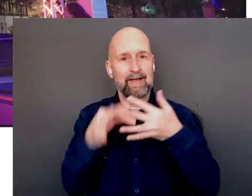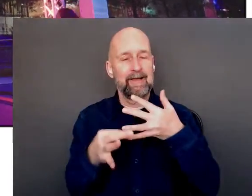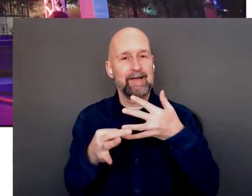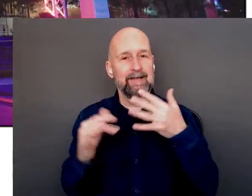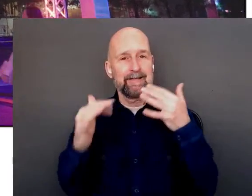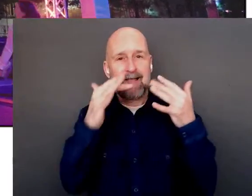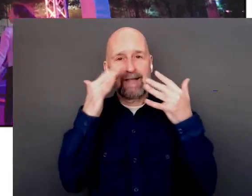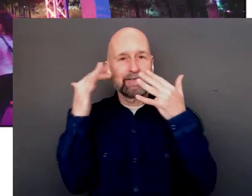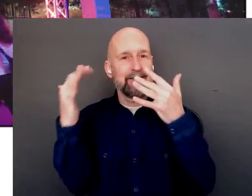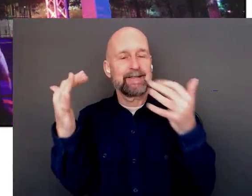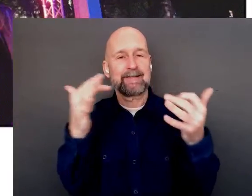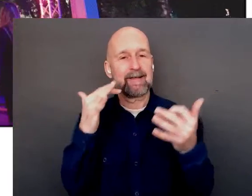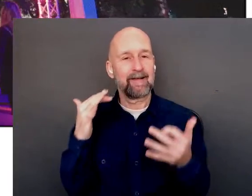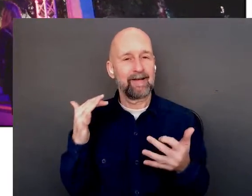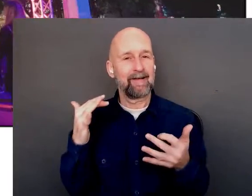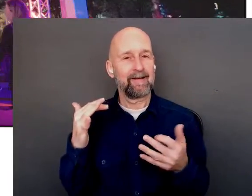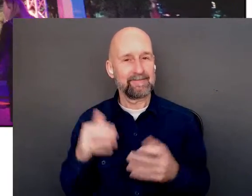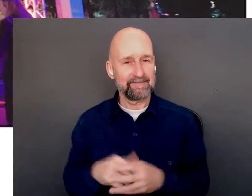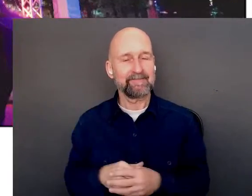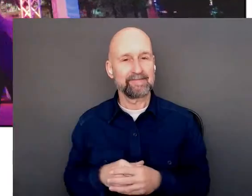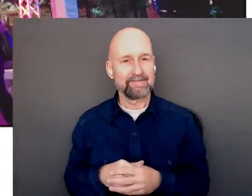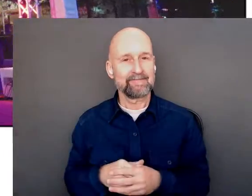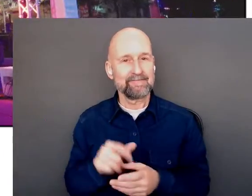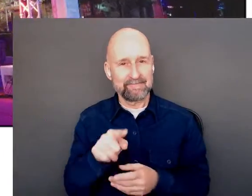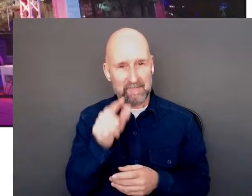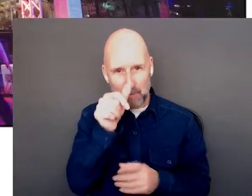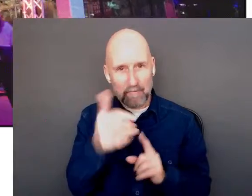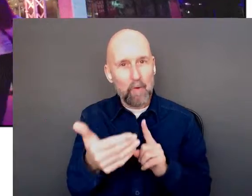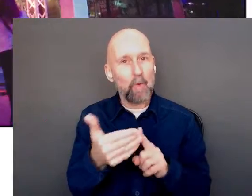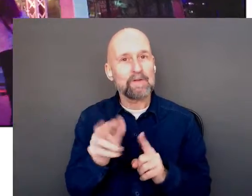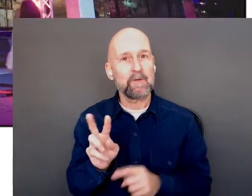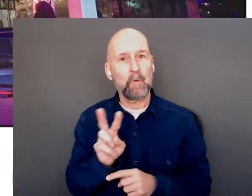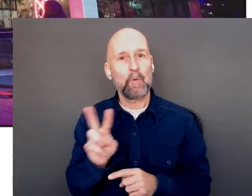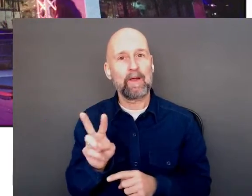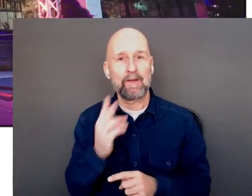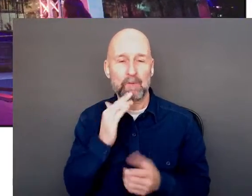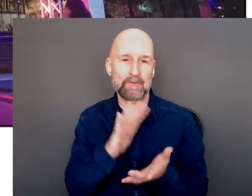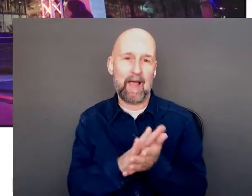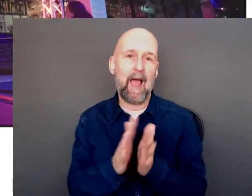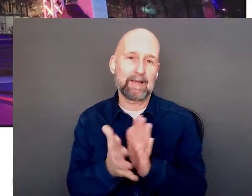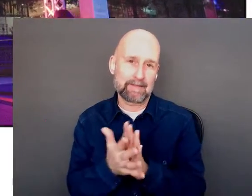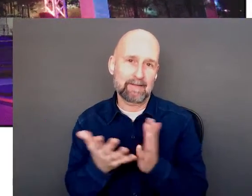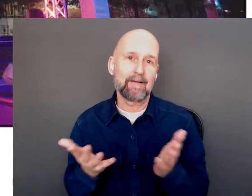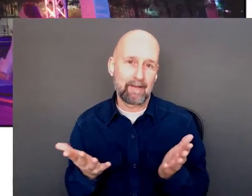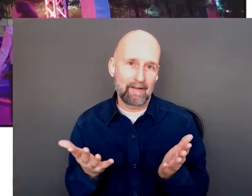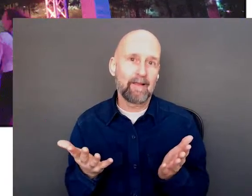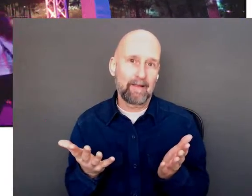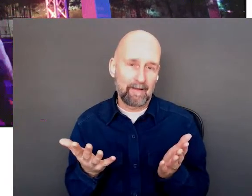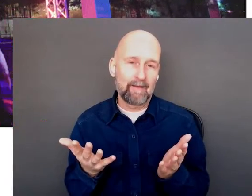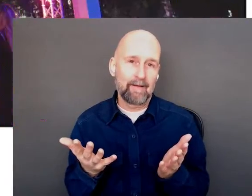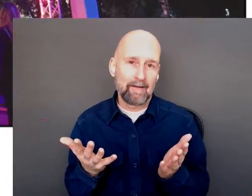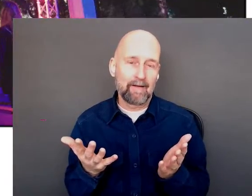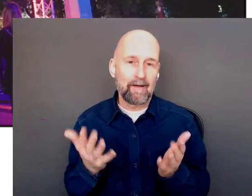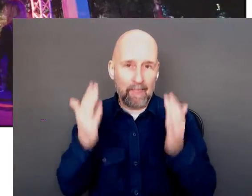most of the time you've probably noticed, but we're using hands. The human brain